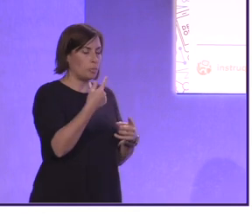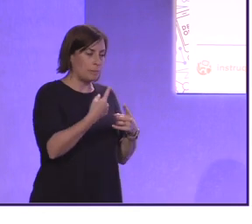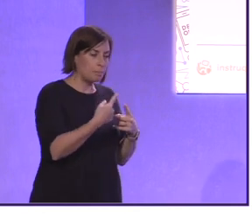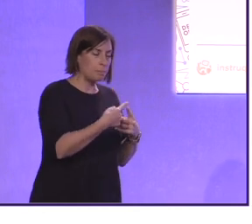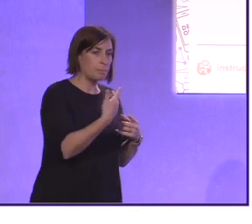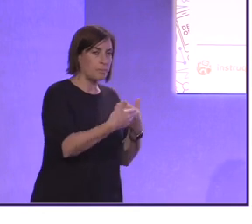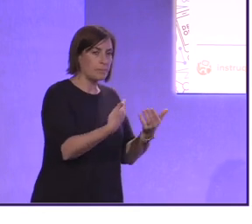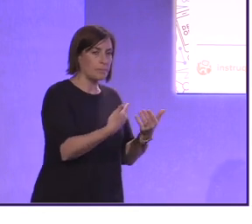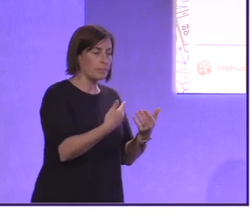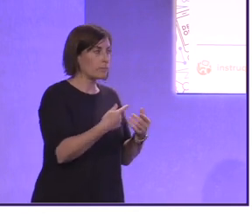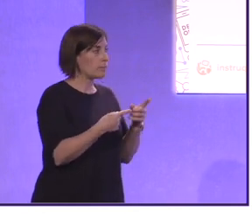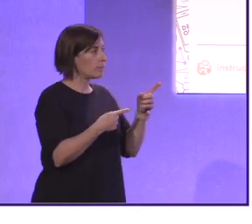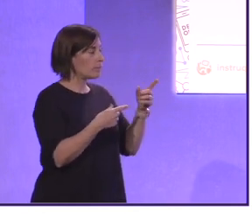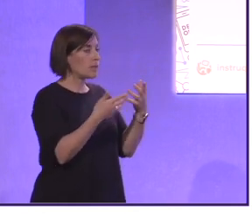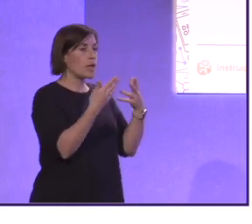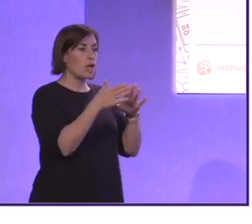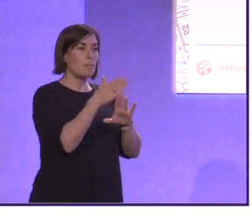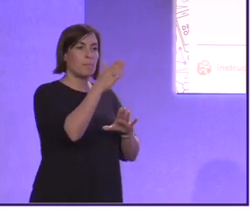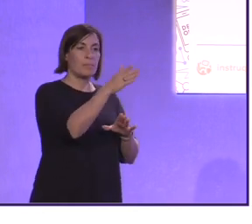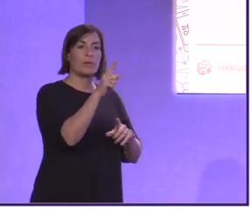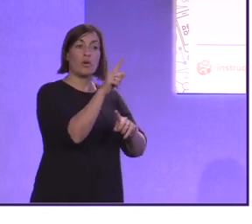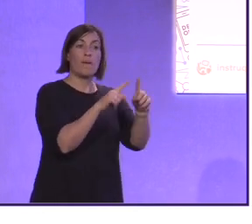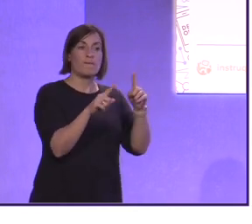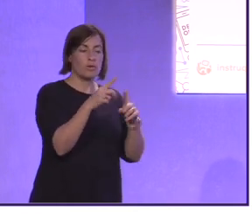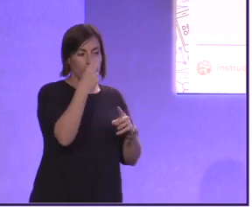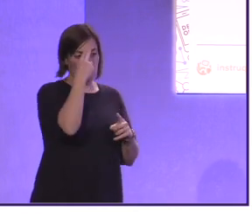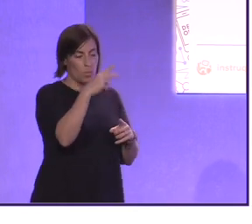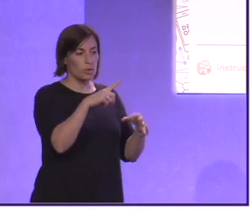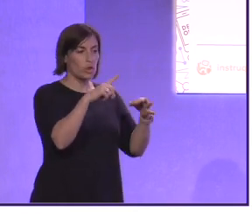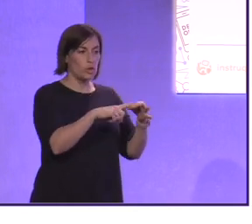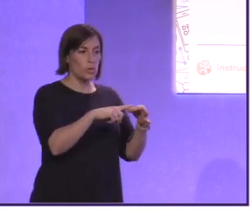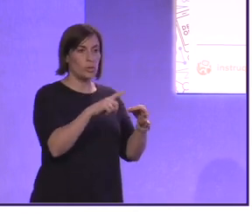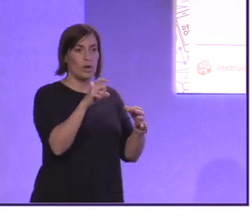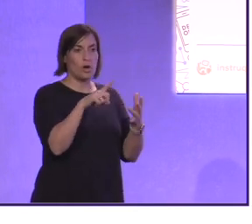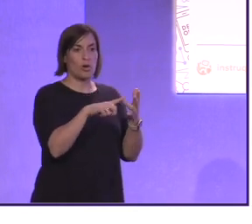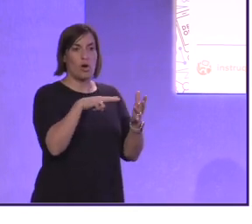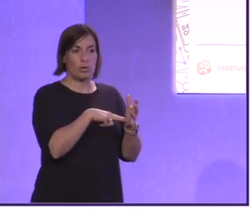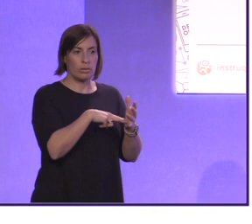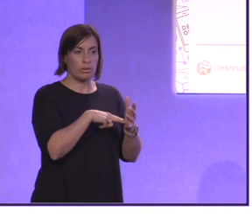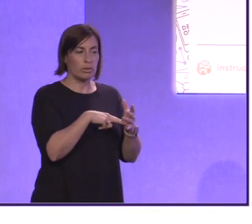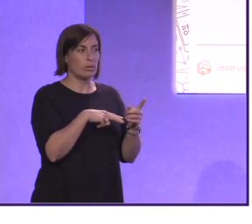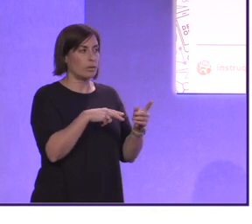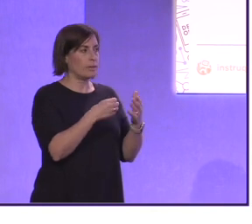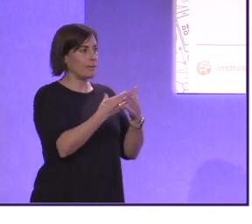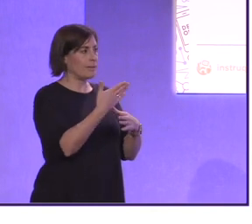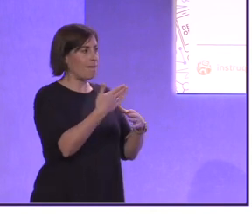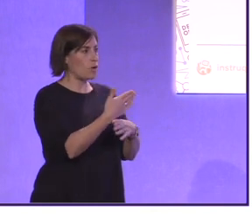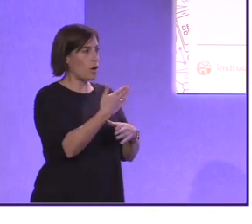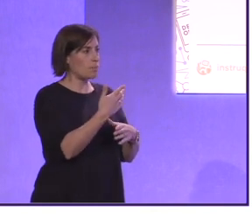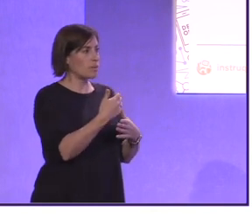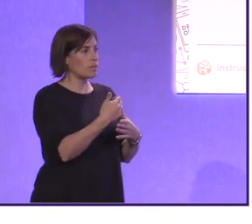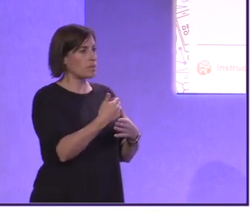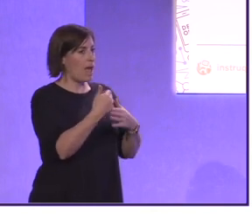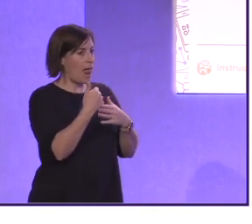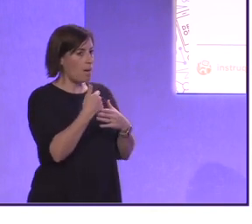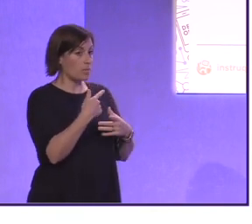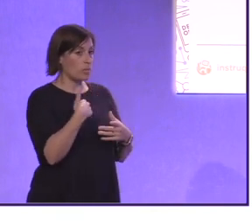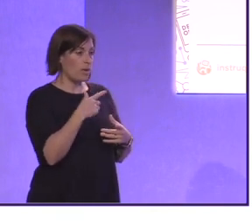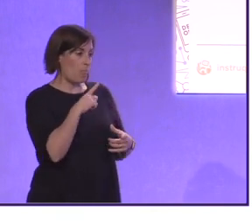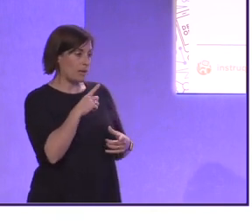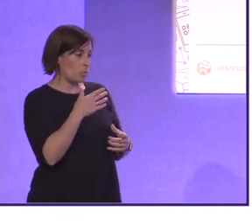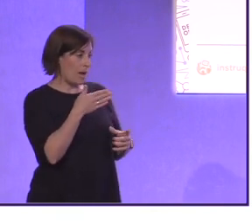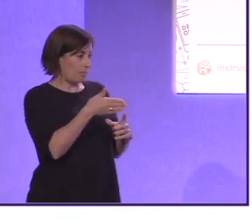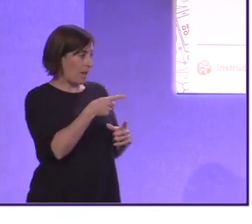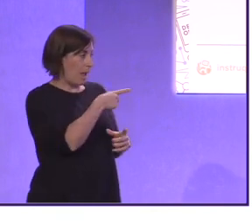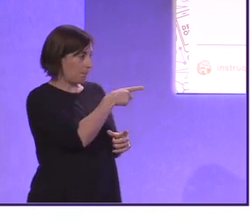went to a conference called QCon, and we saw these guys talk about DevOps, and we think DevOps is kind of the thing that will give us some DevOps,